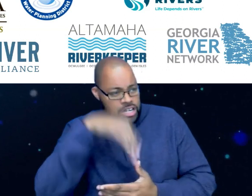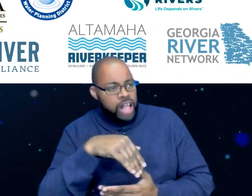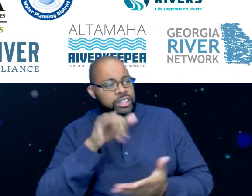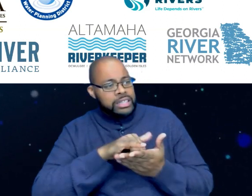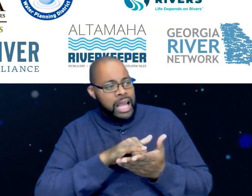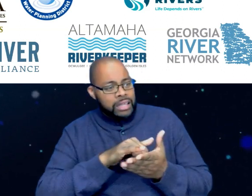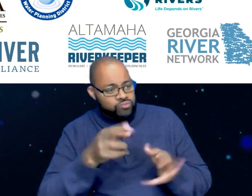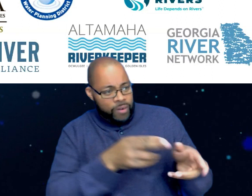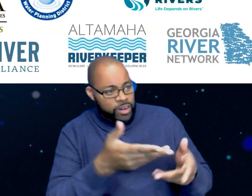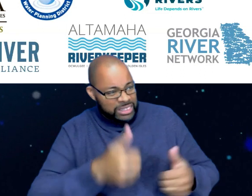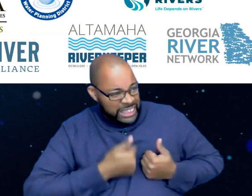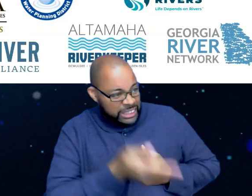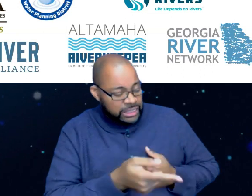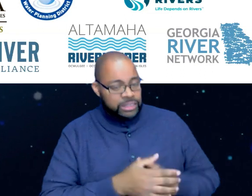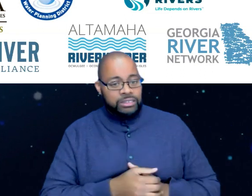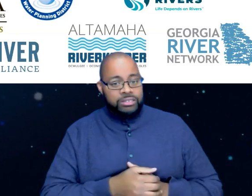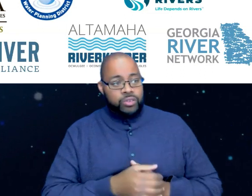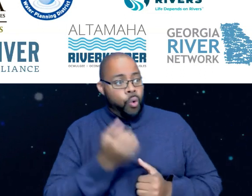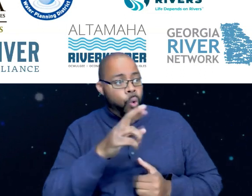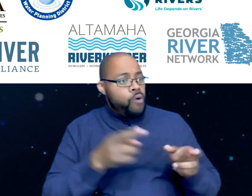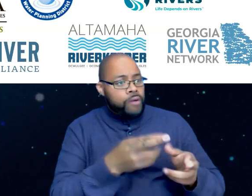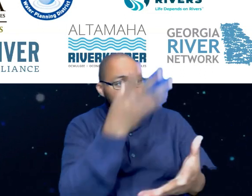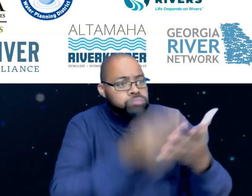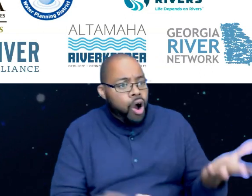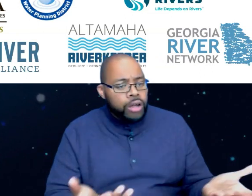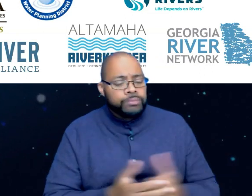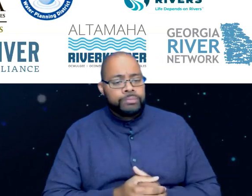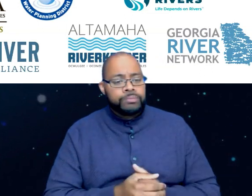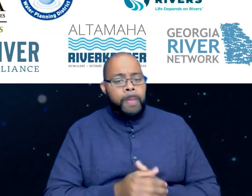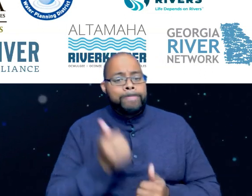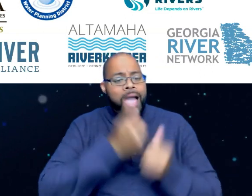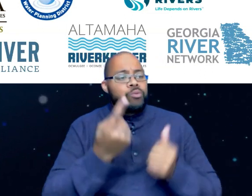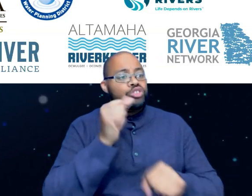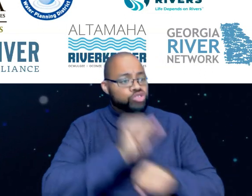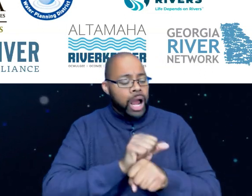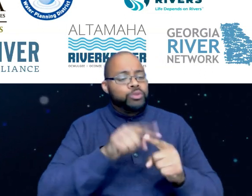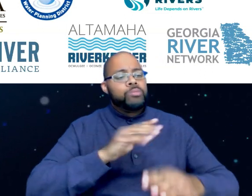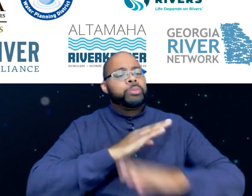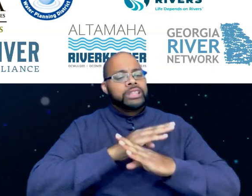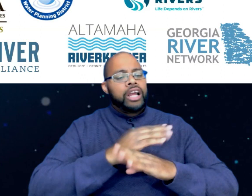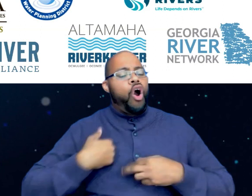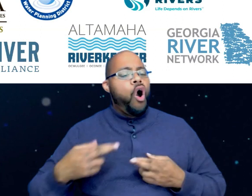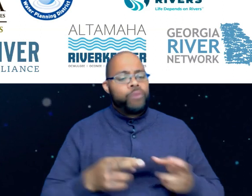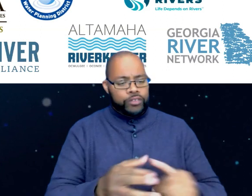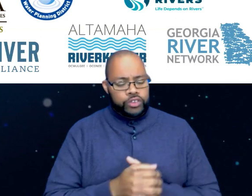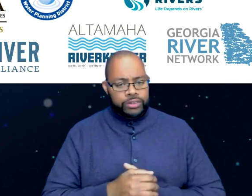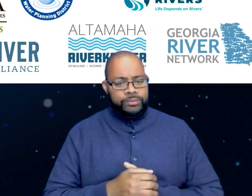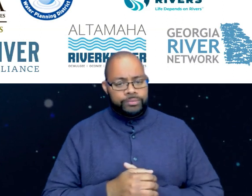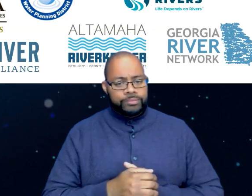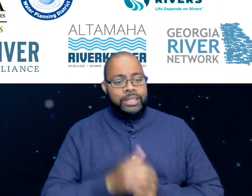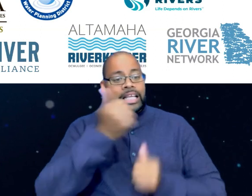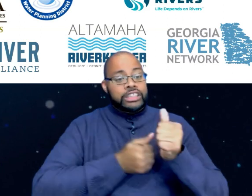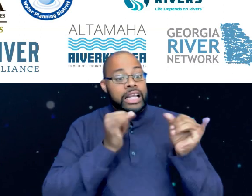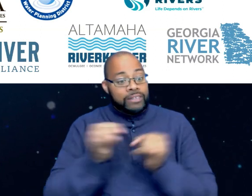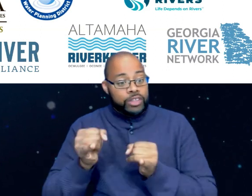its presence, does the river just vanish? It is everyone's job to protect our rivers. Each of